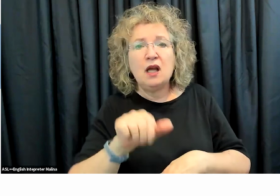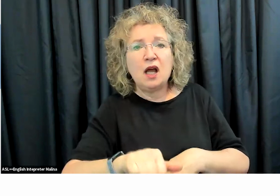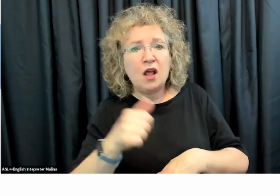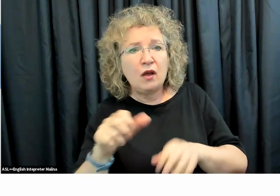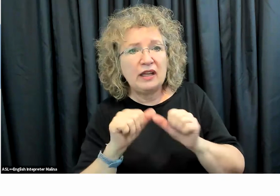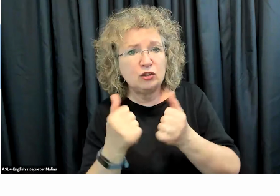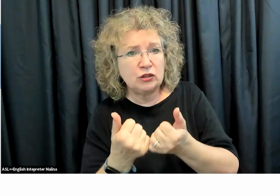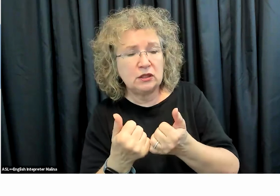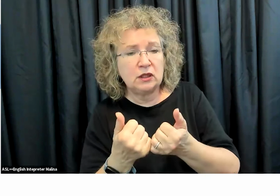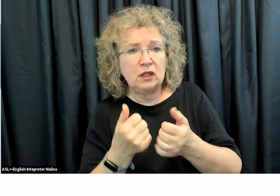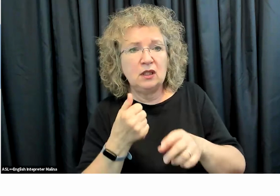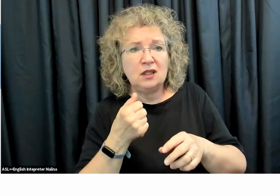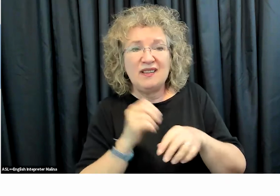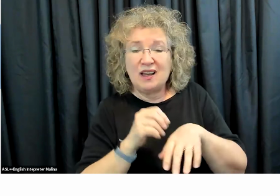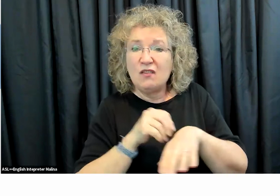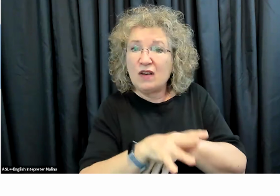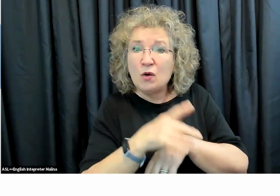response can we expect?